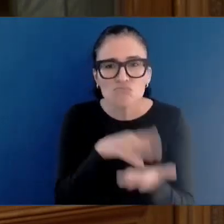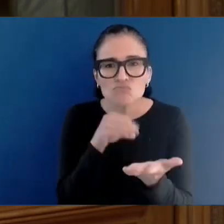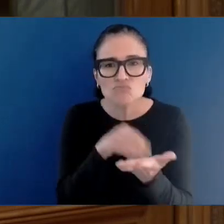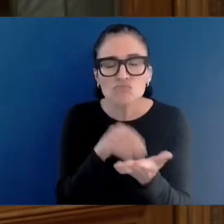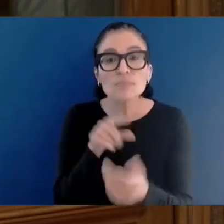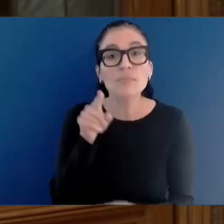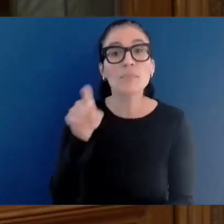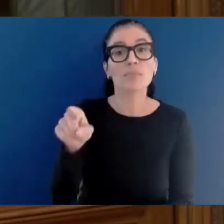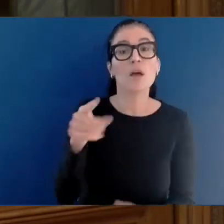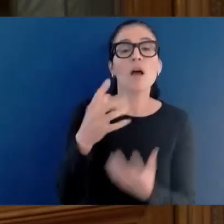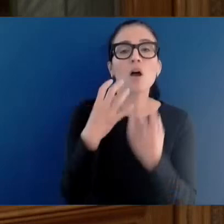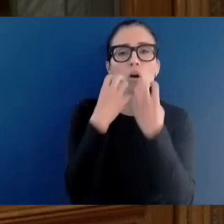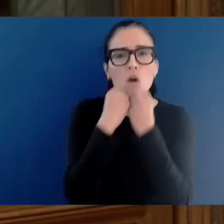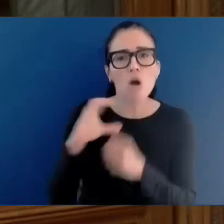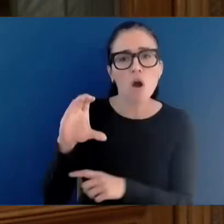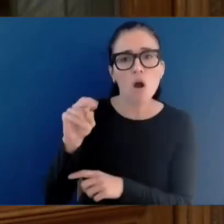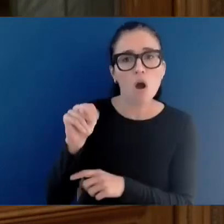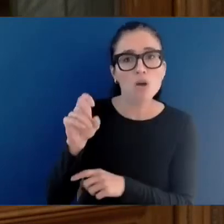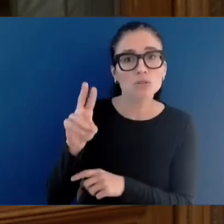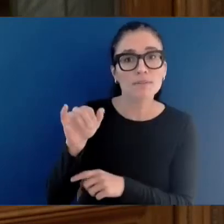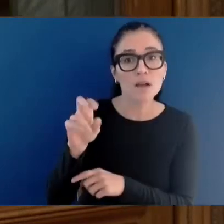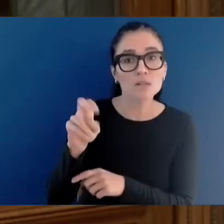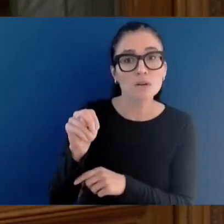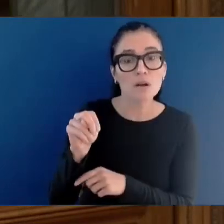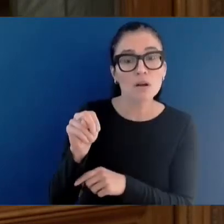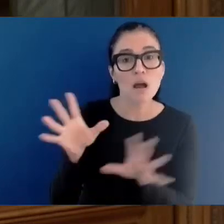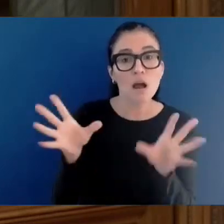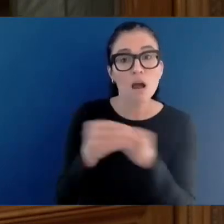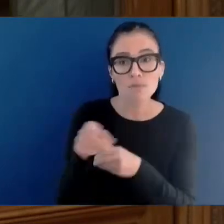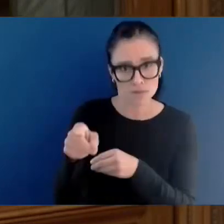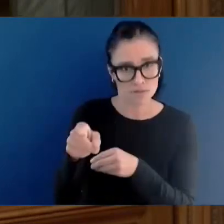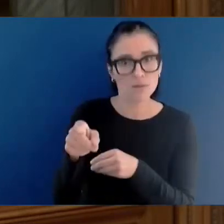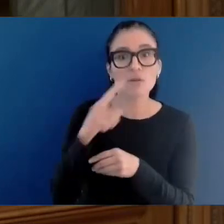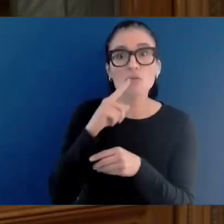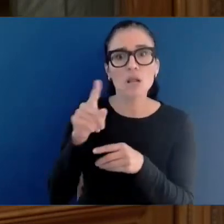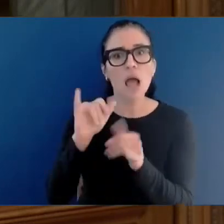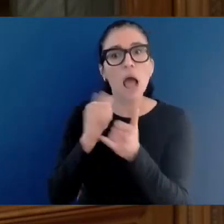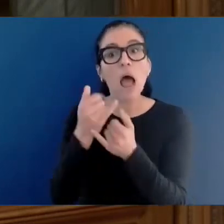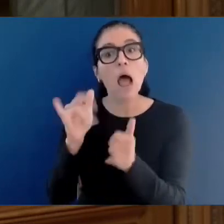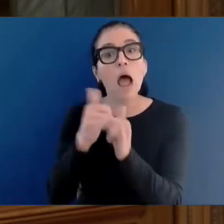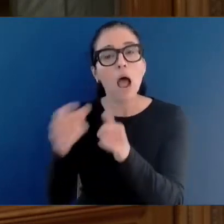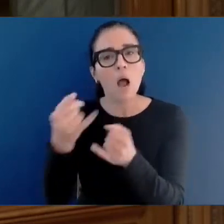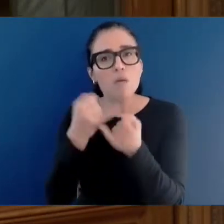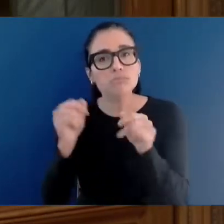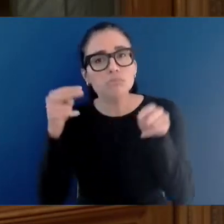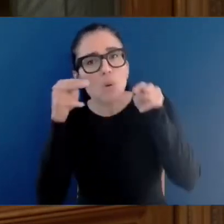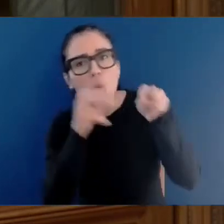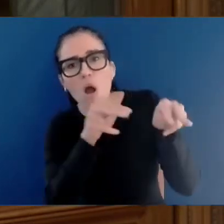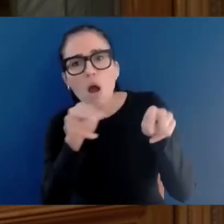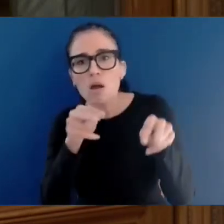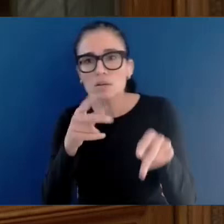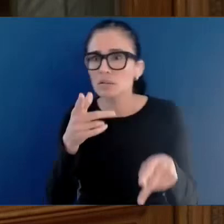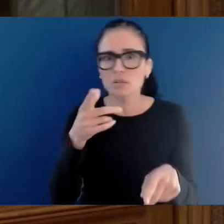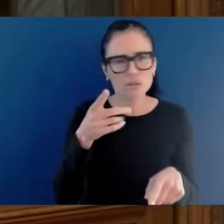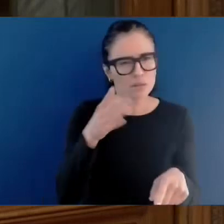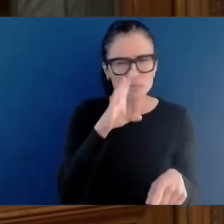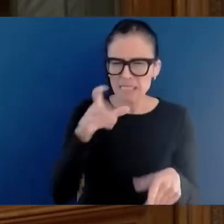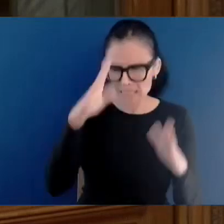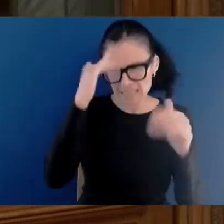length oversight that British Columbians expect from people with those unlimited appointments, is for the Environment Minister to